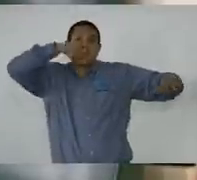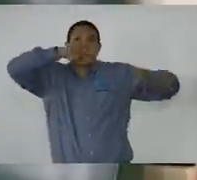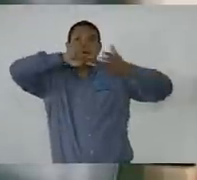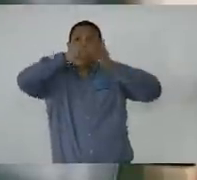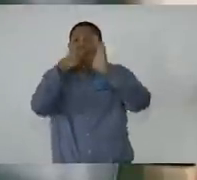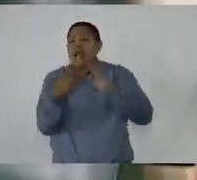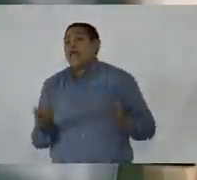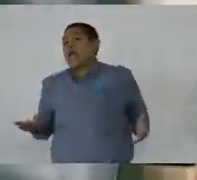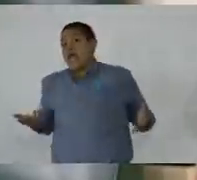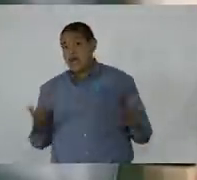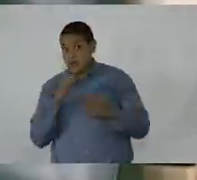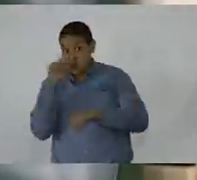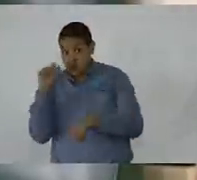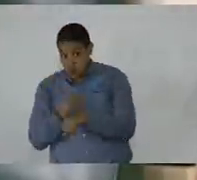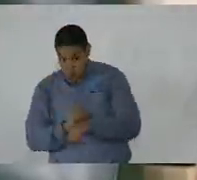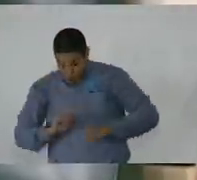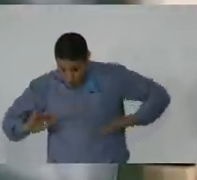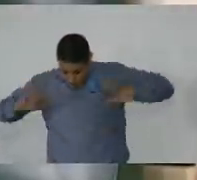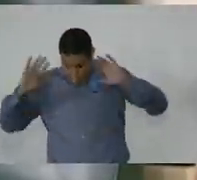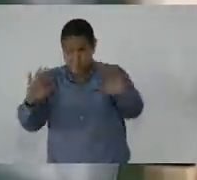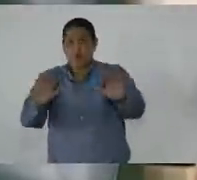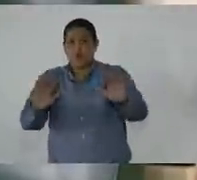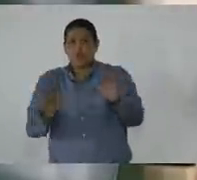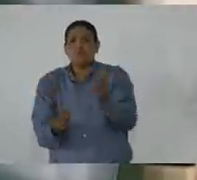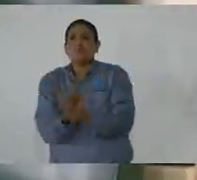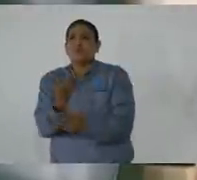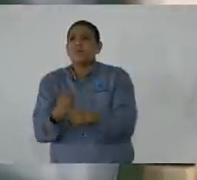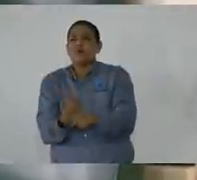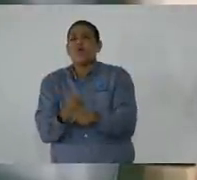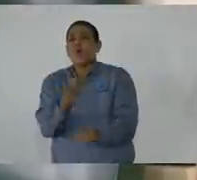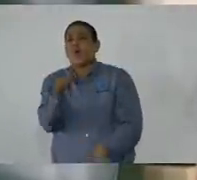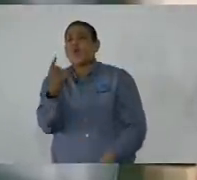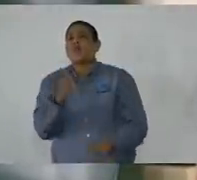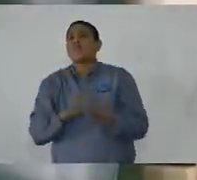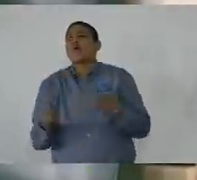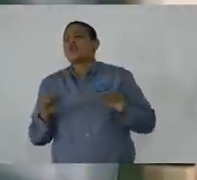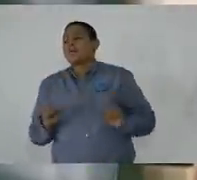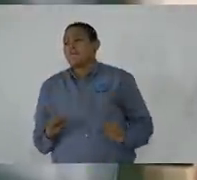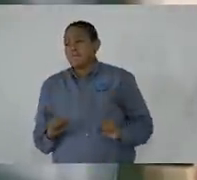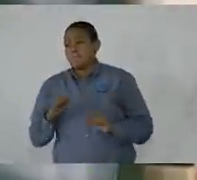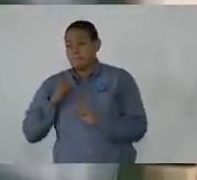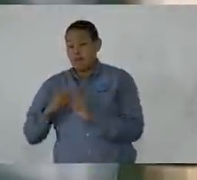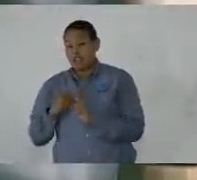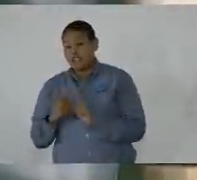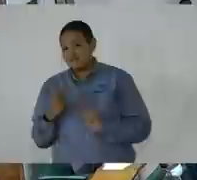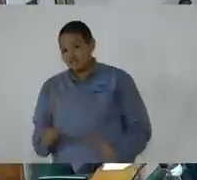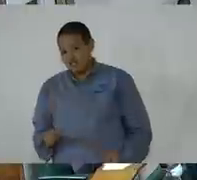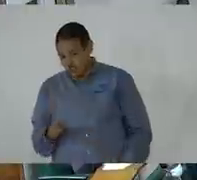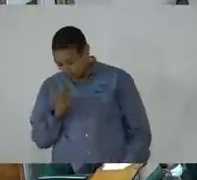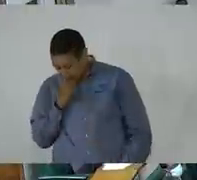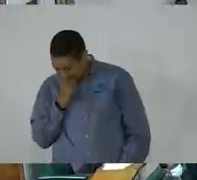to truly boost not just production, but the positive results.